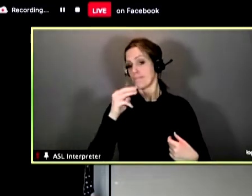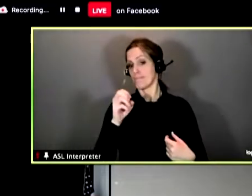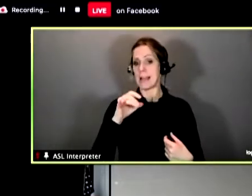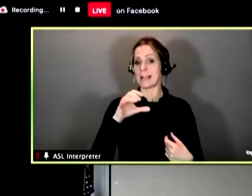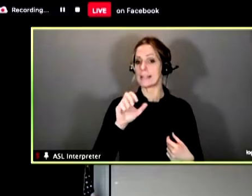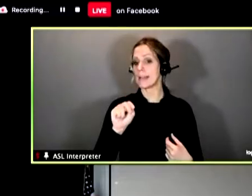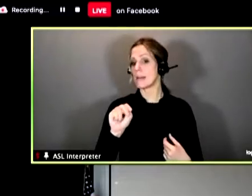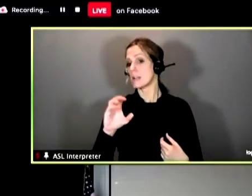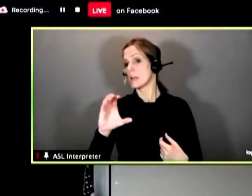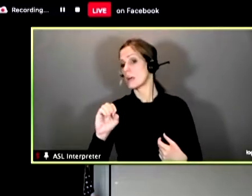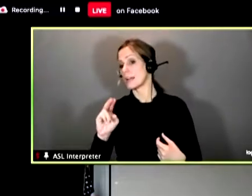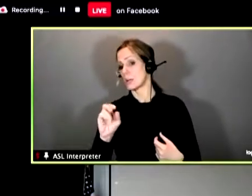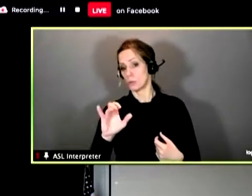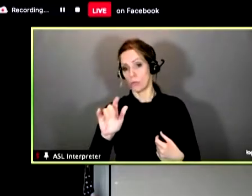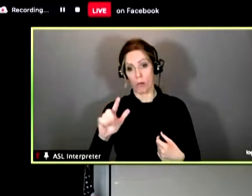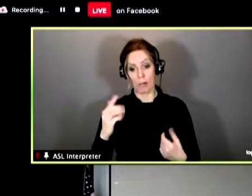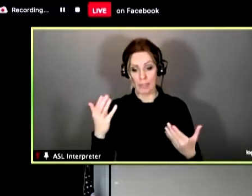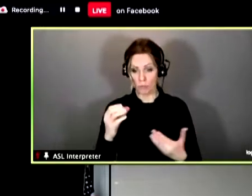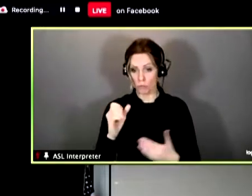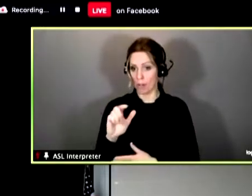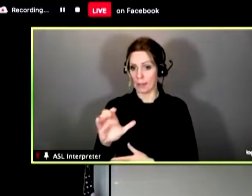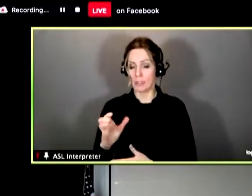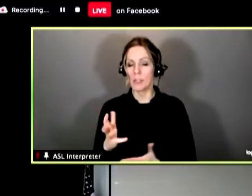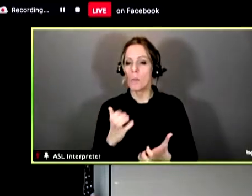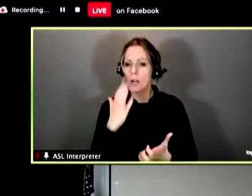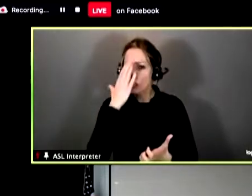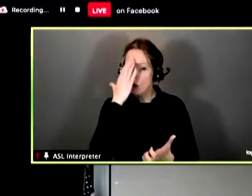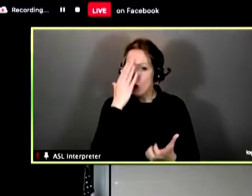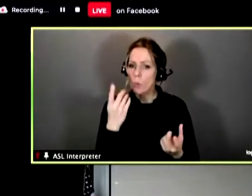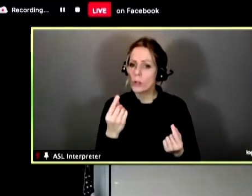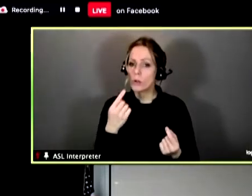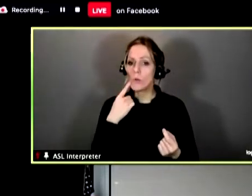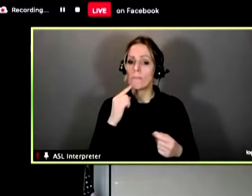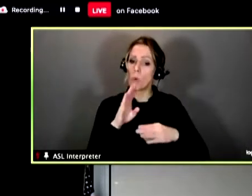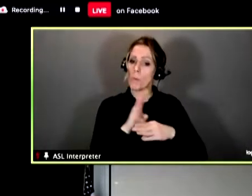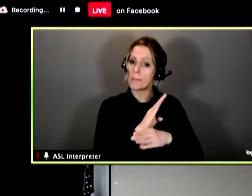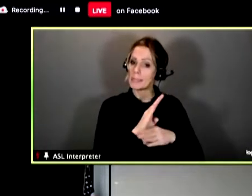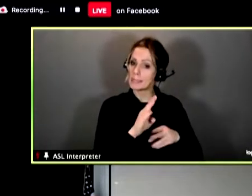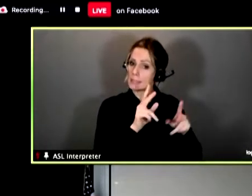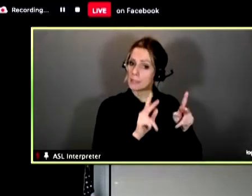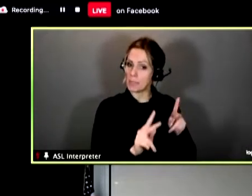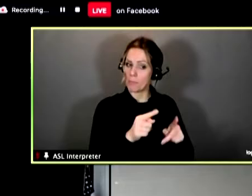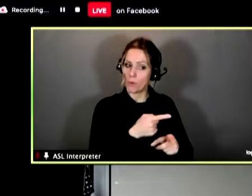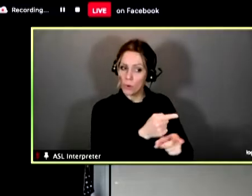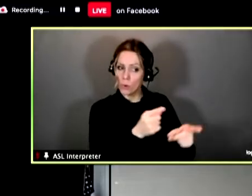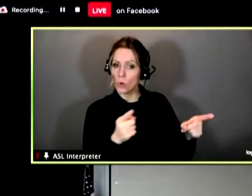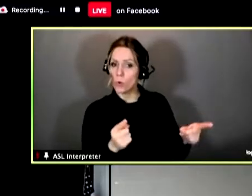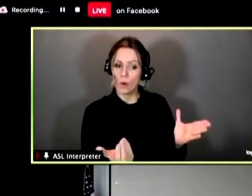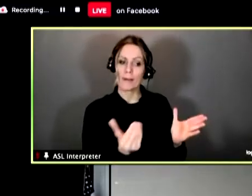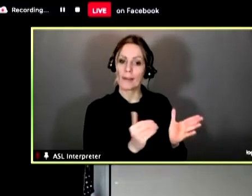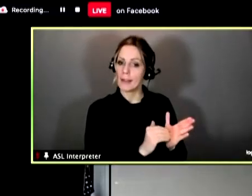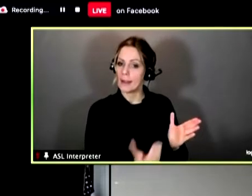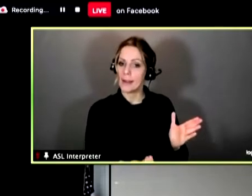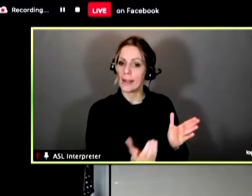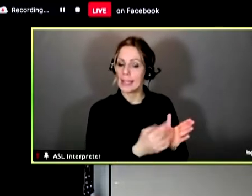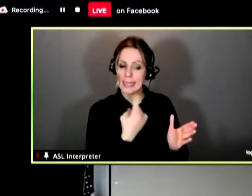Hispanic businessmen who have repeatedly told me that they don't feel